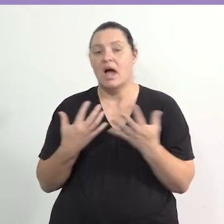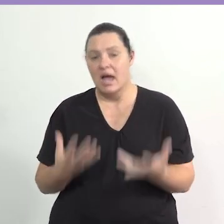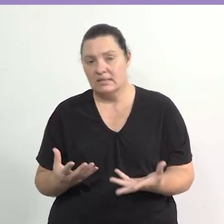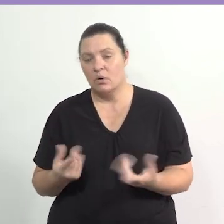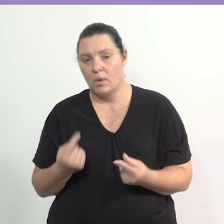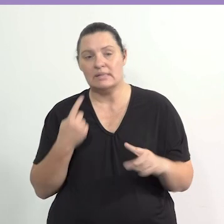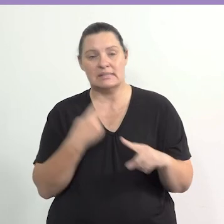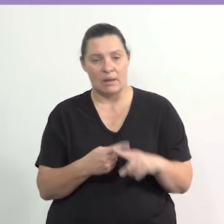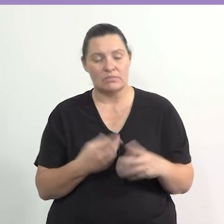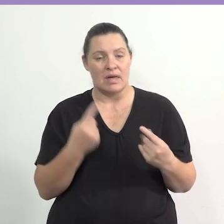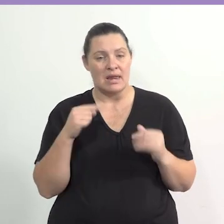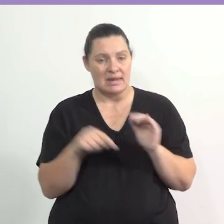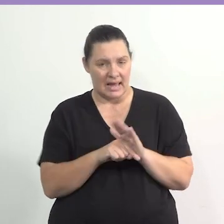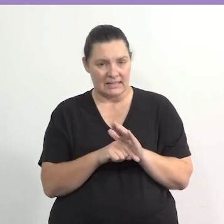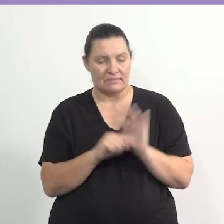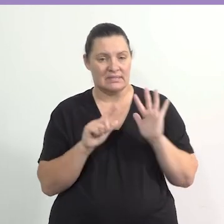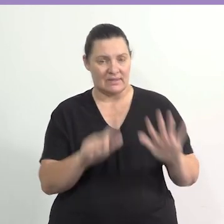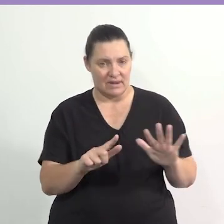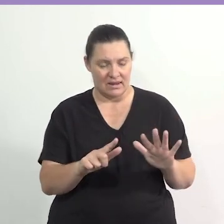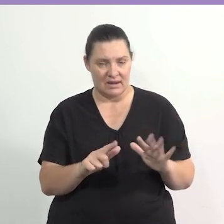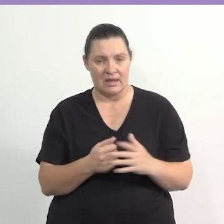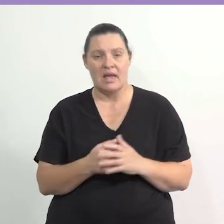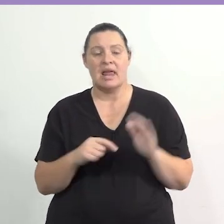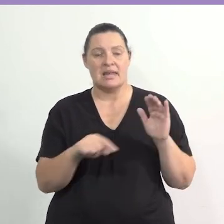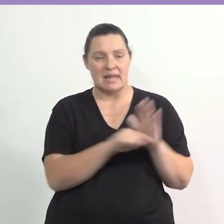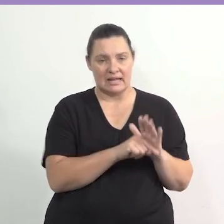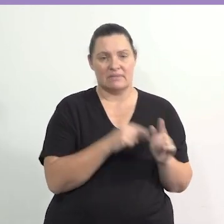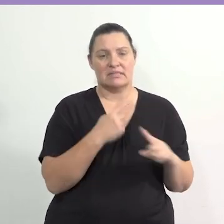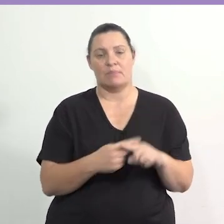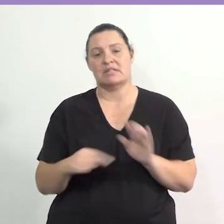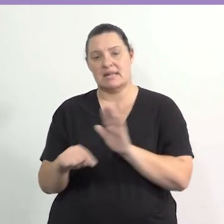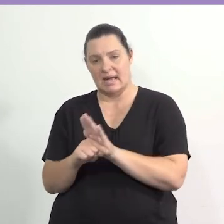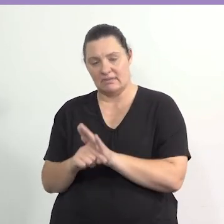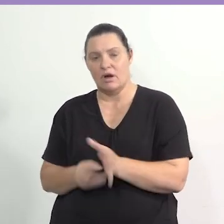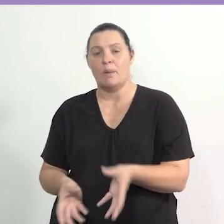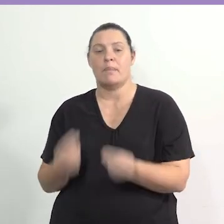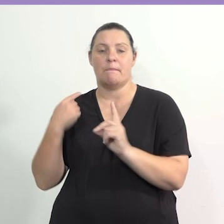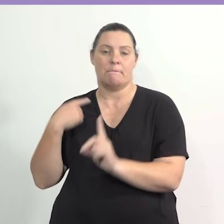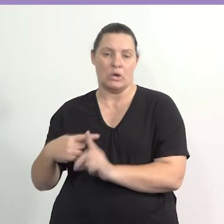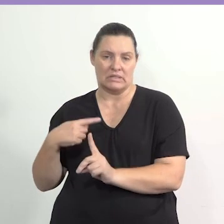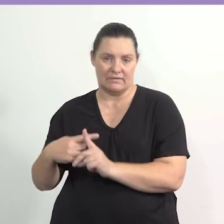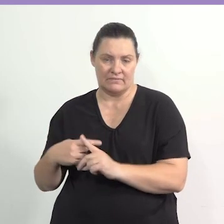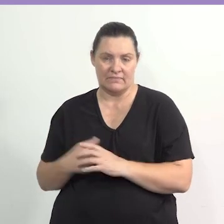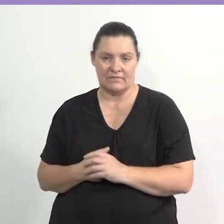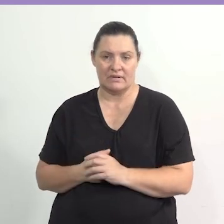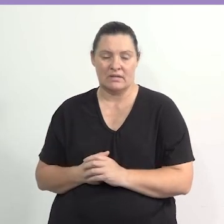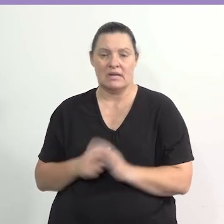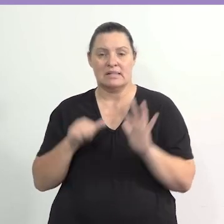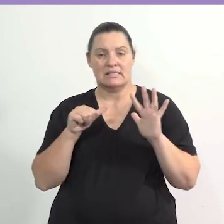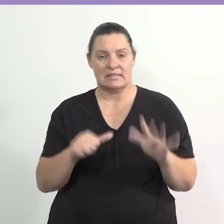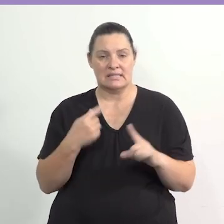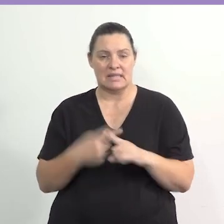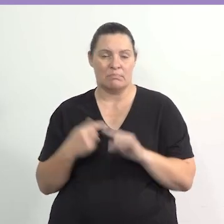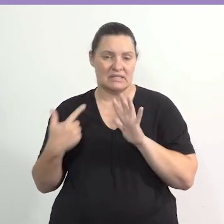6. And we are going to multiply that negative 7. And a negative multiplied by a negative will give us a positive answer.